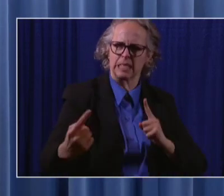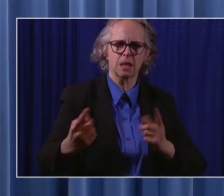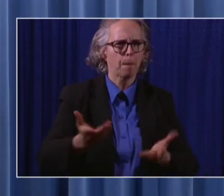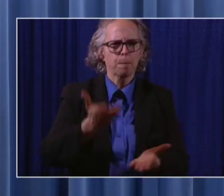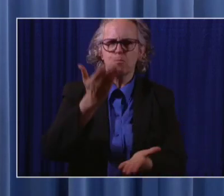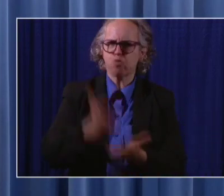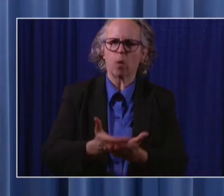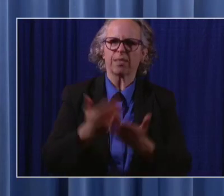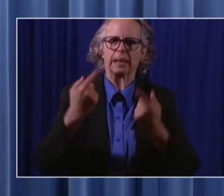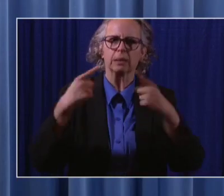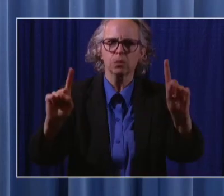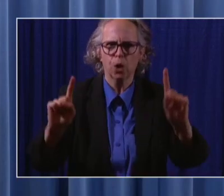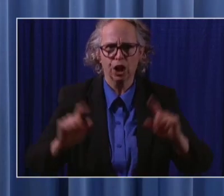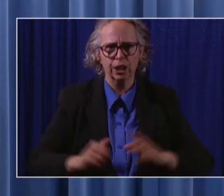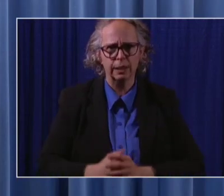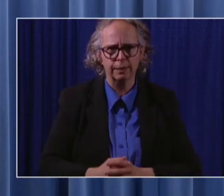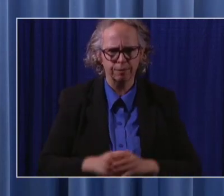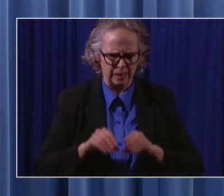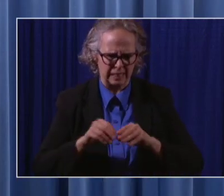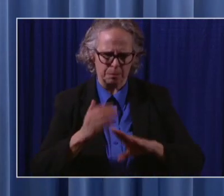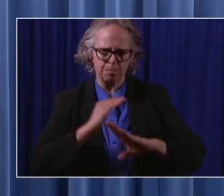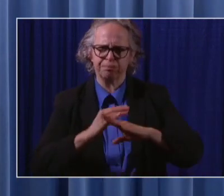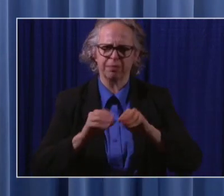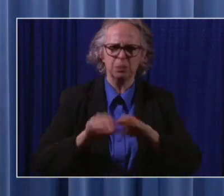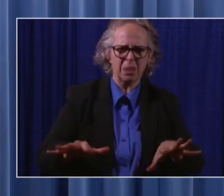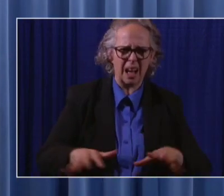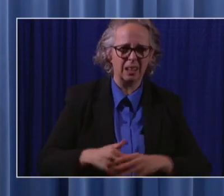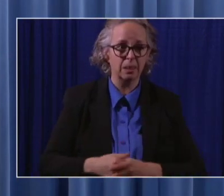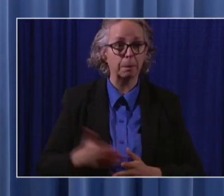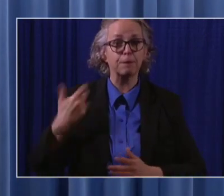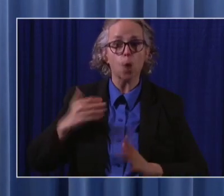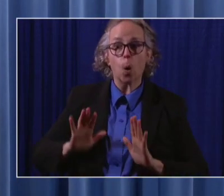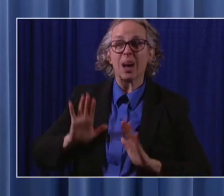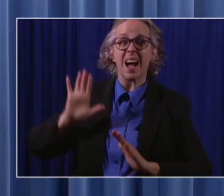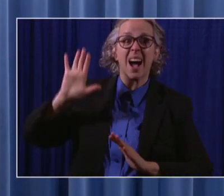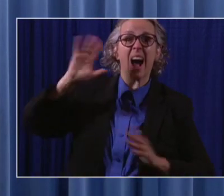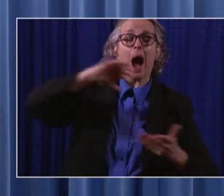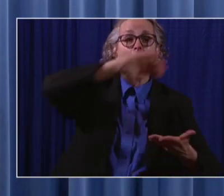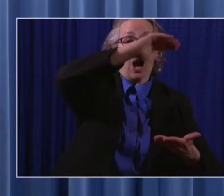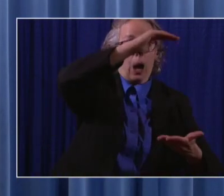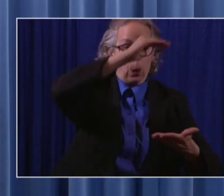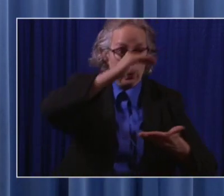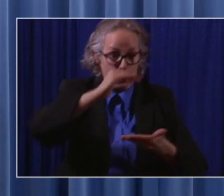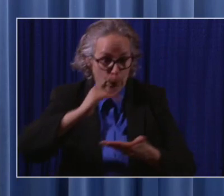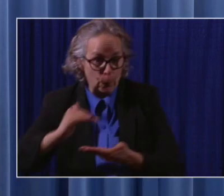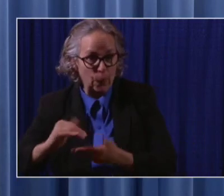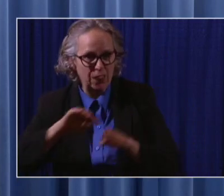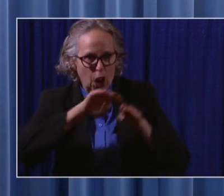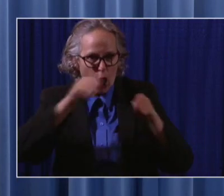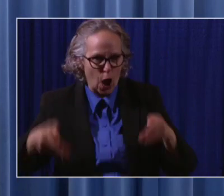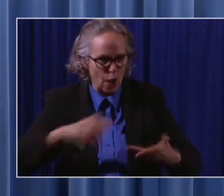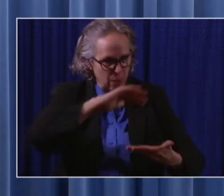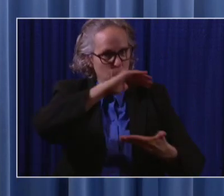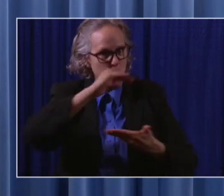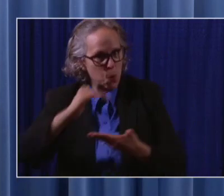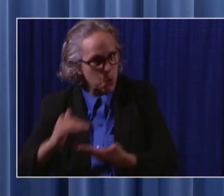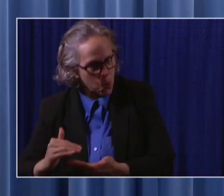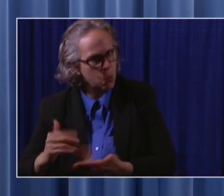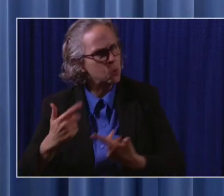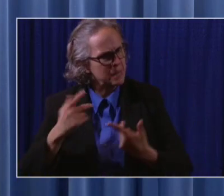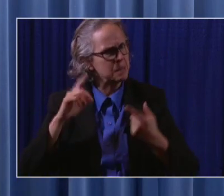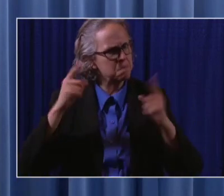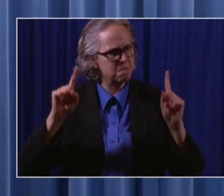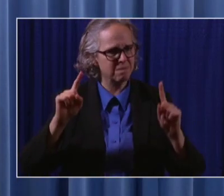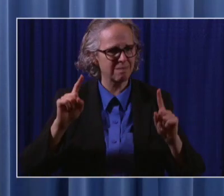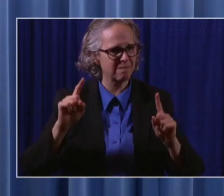Ohioans did, in fact, flatten the curve. And the only reason that we were able to do that and show those results is not just because that's what happened.